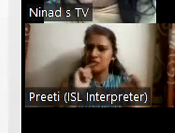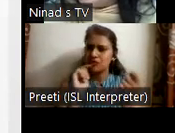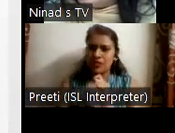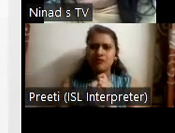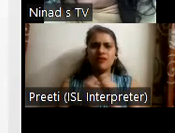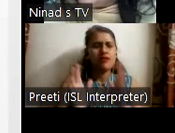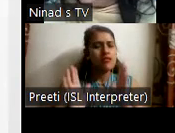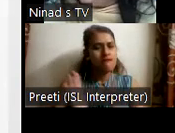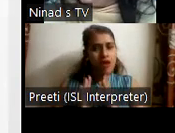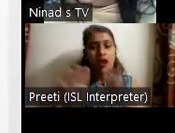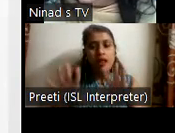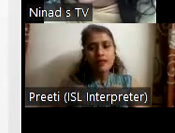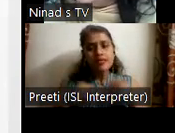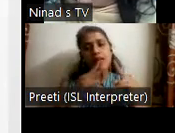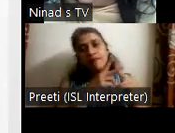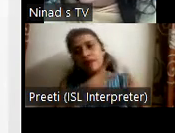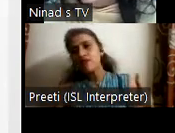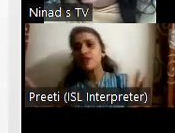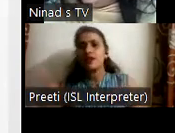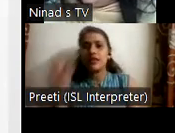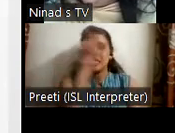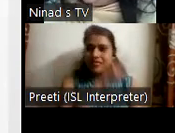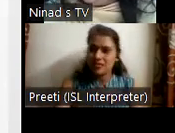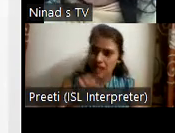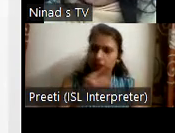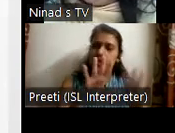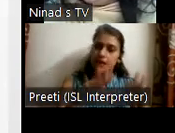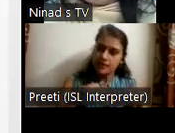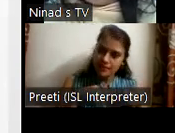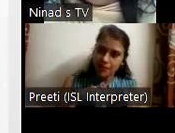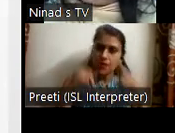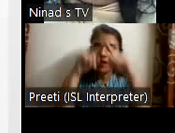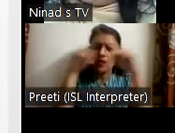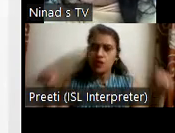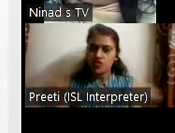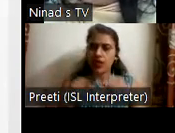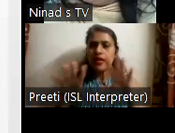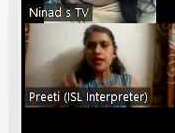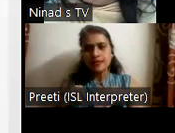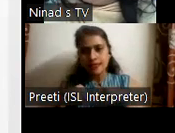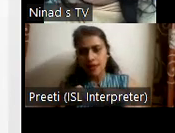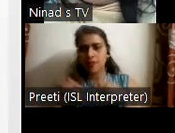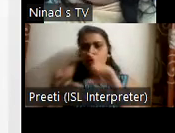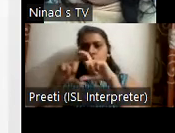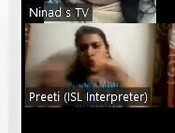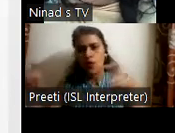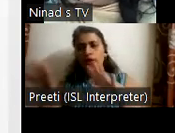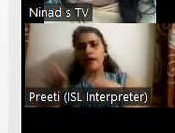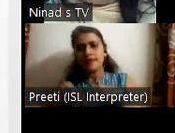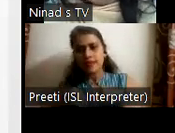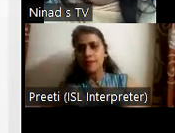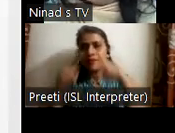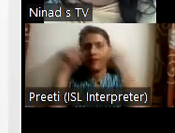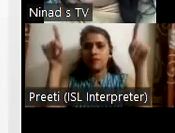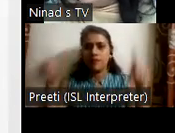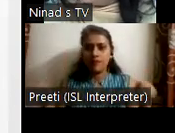square, triangle is triangle, circle is circle, and all the bricks are bricks. So as every bricks